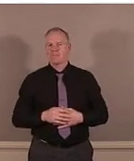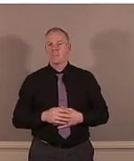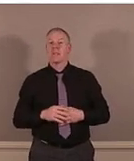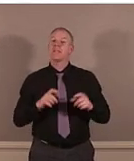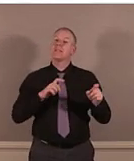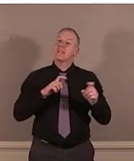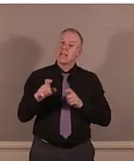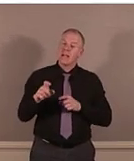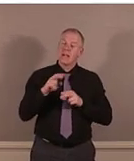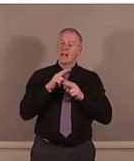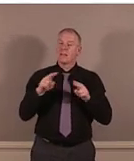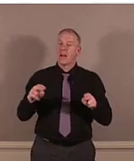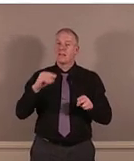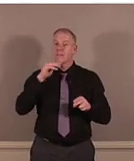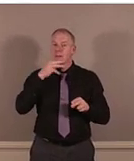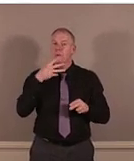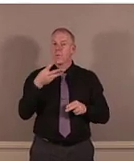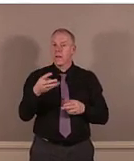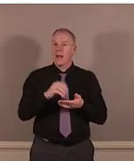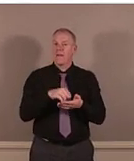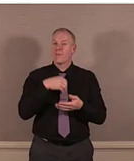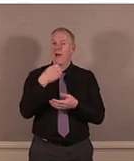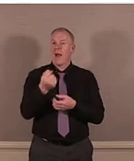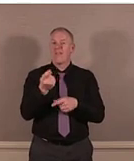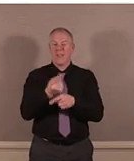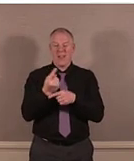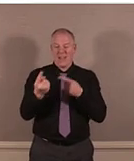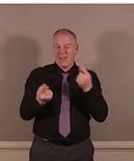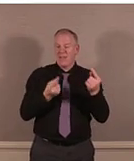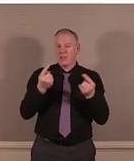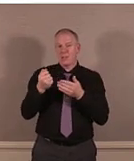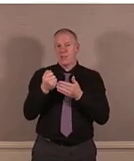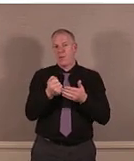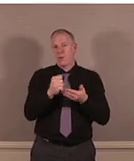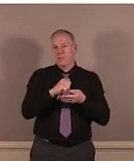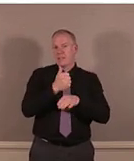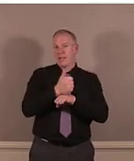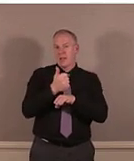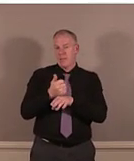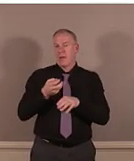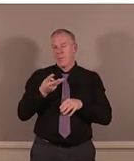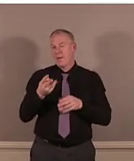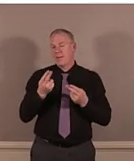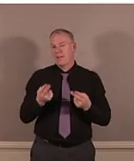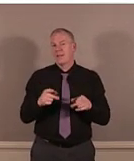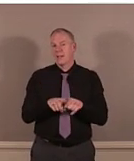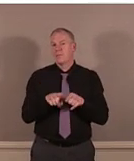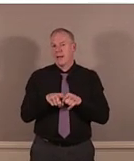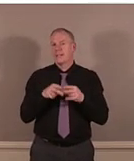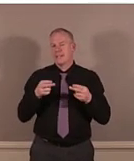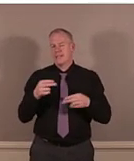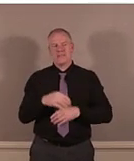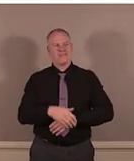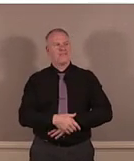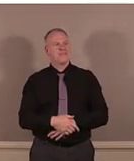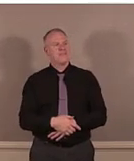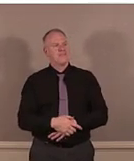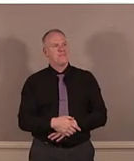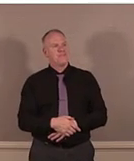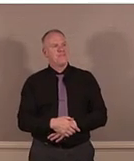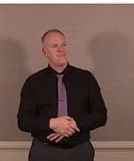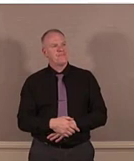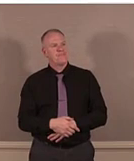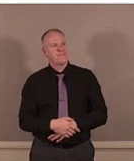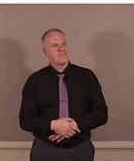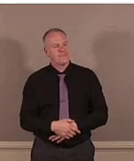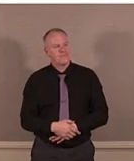not exclude that there will be a need for individualised supports as well. That certainly is required as well.